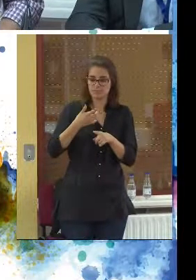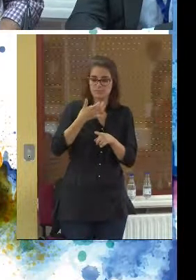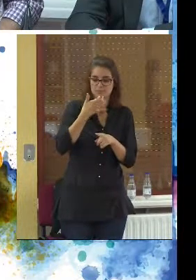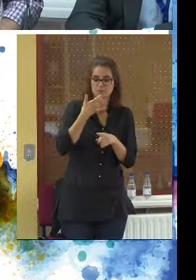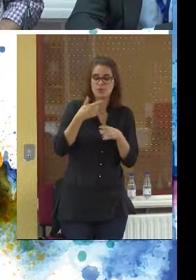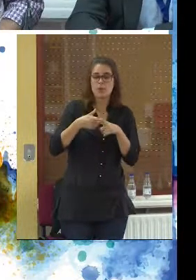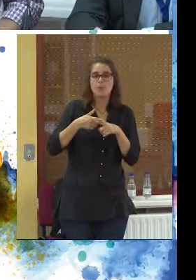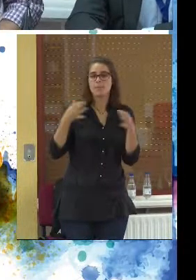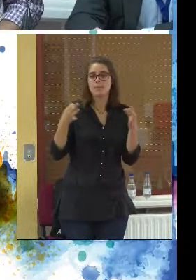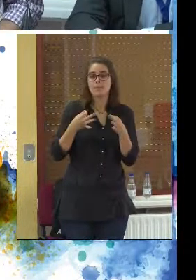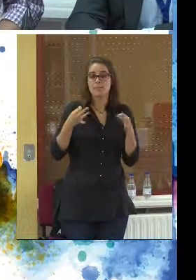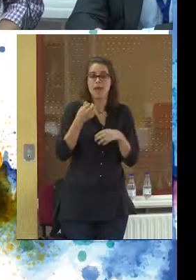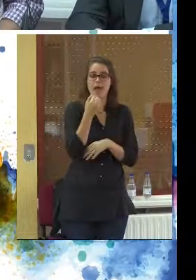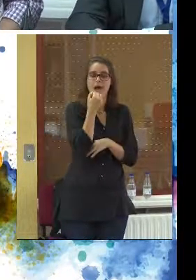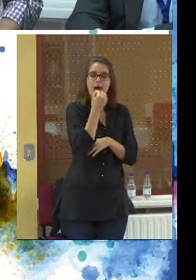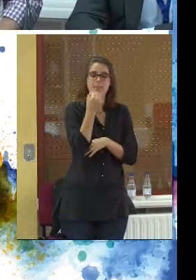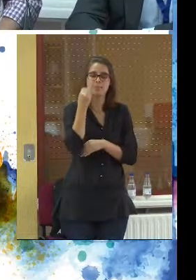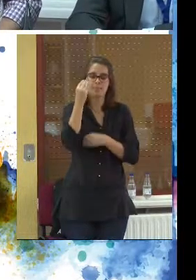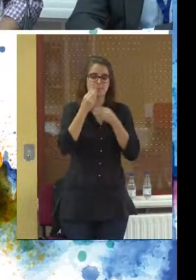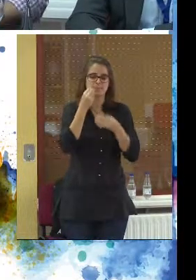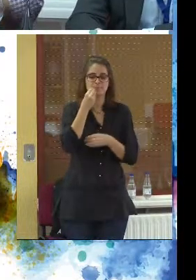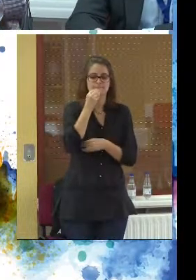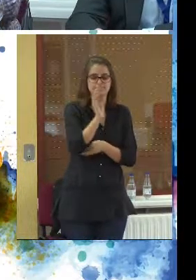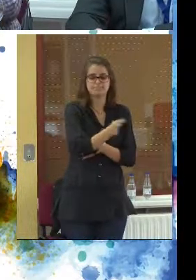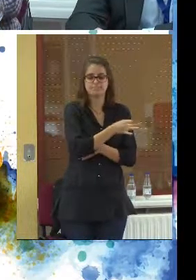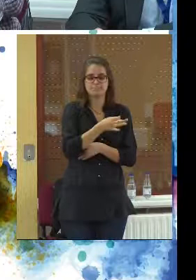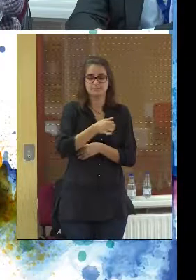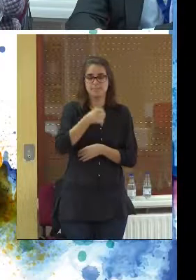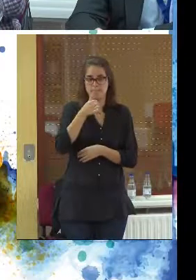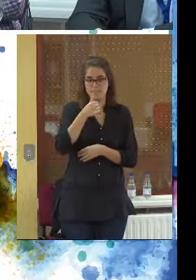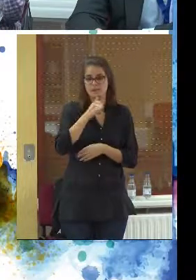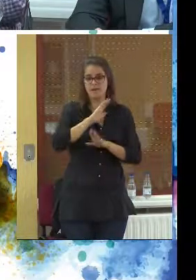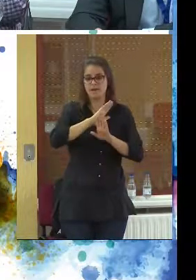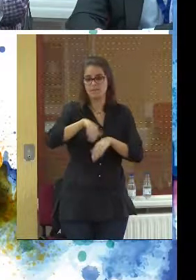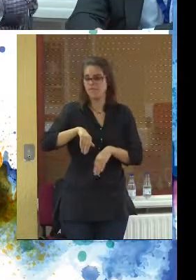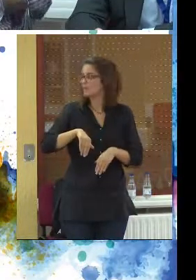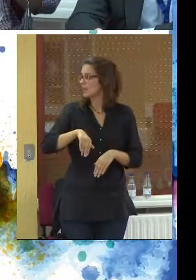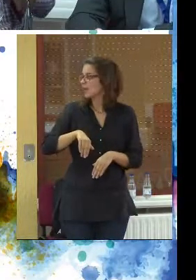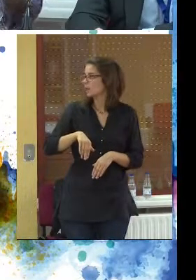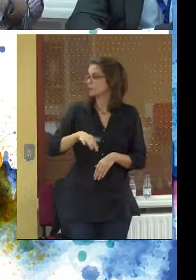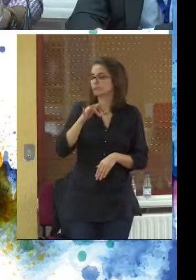those supports that are considered most appropriate and best